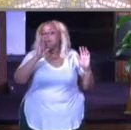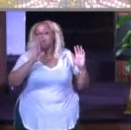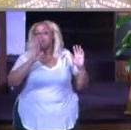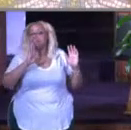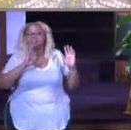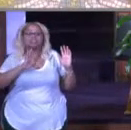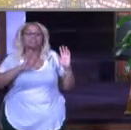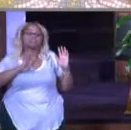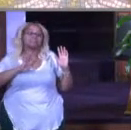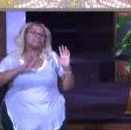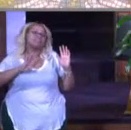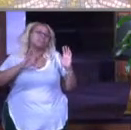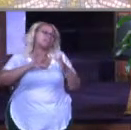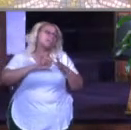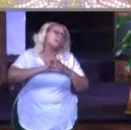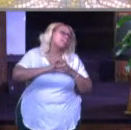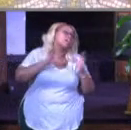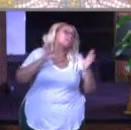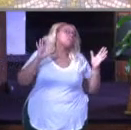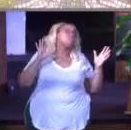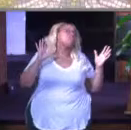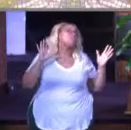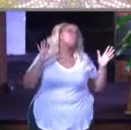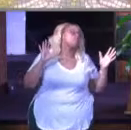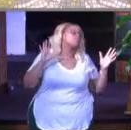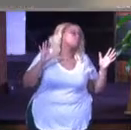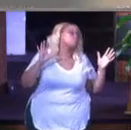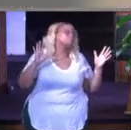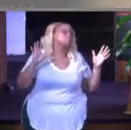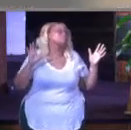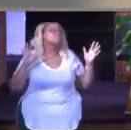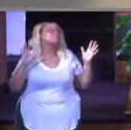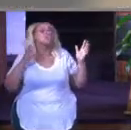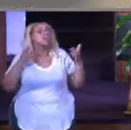And let God. Let go.